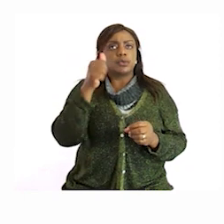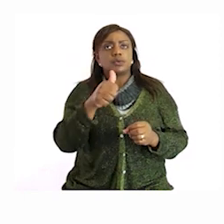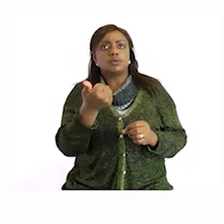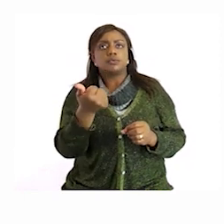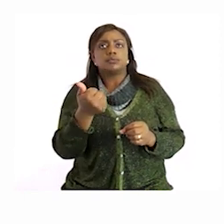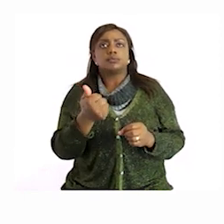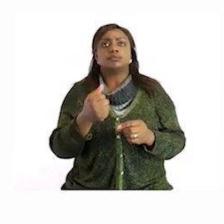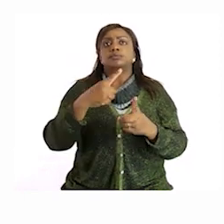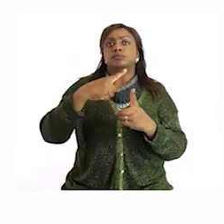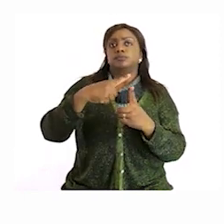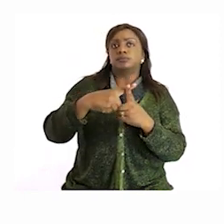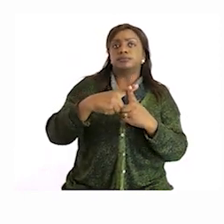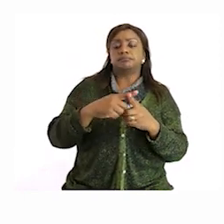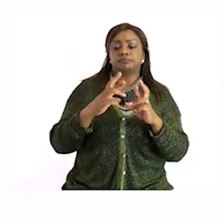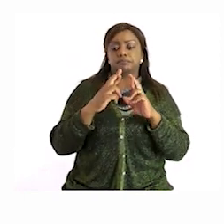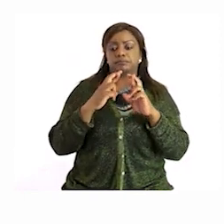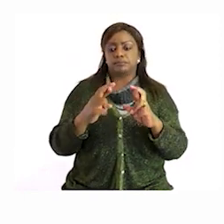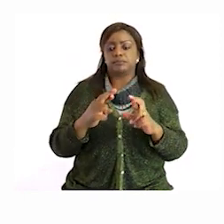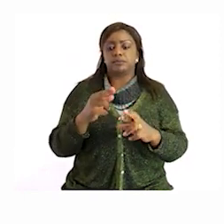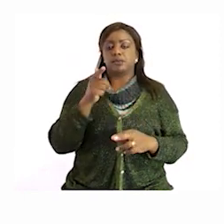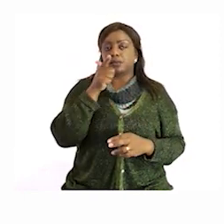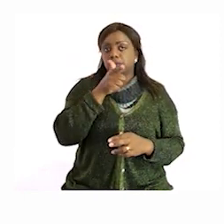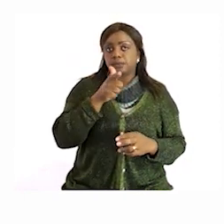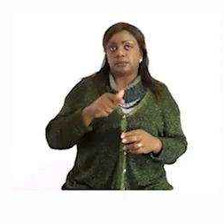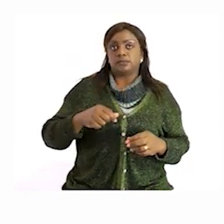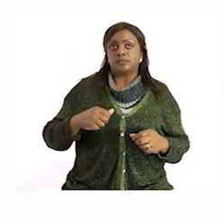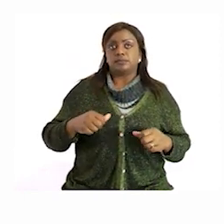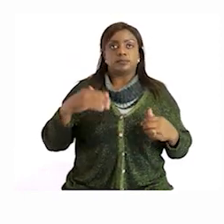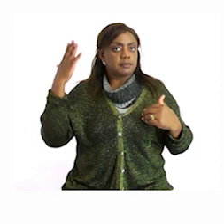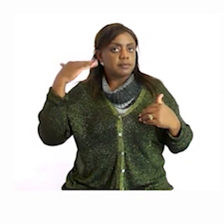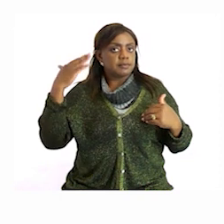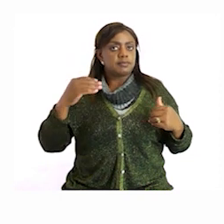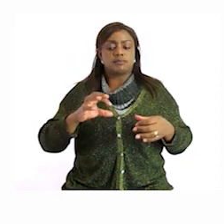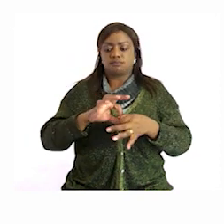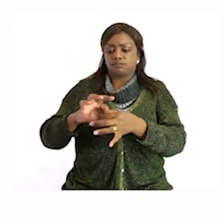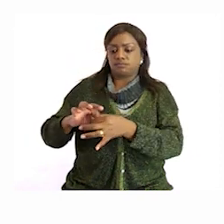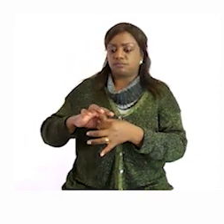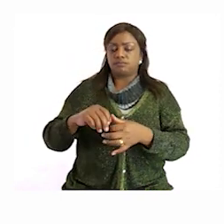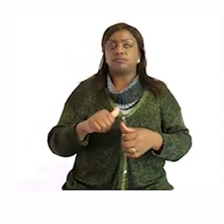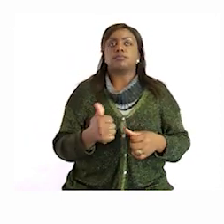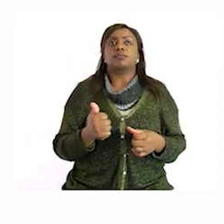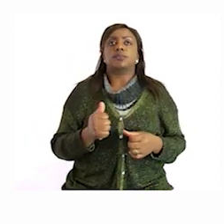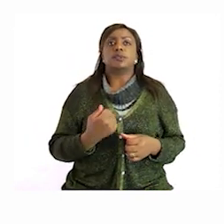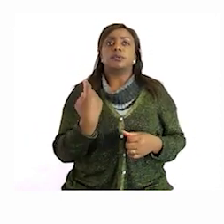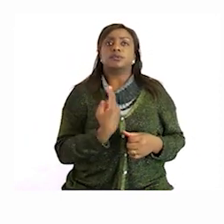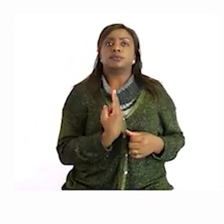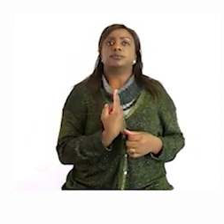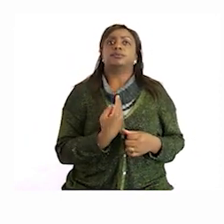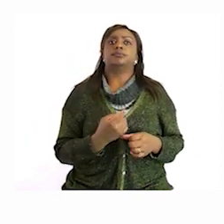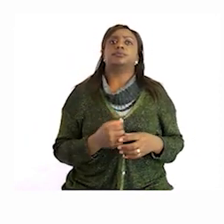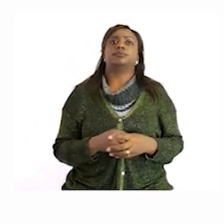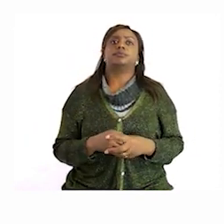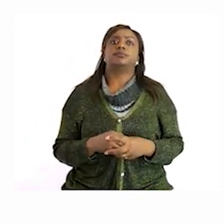a respectful approach to sexuality and sexual relationships. That's basically what constitutes